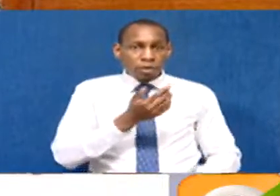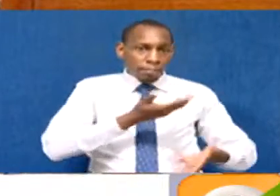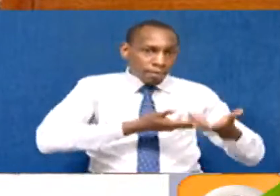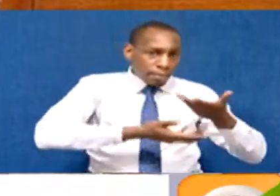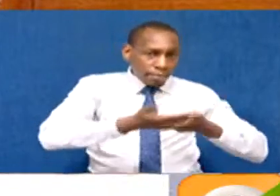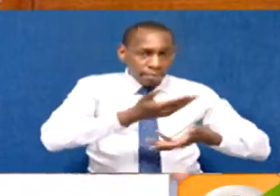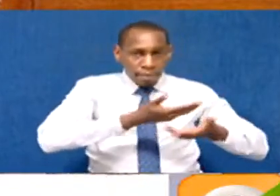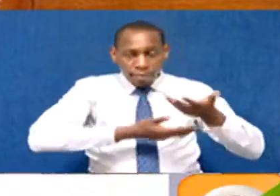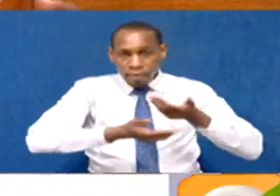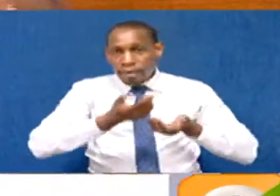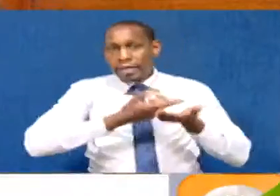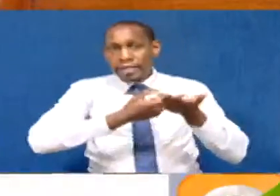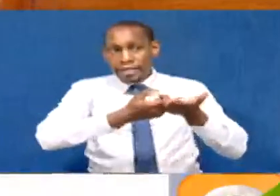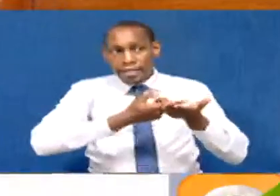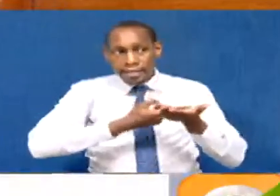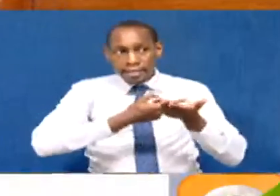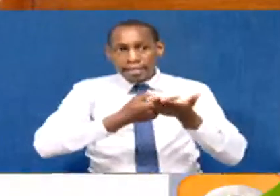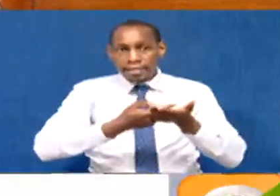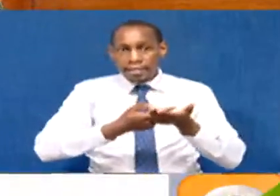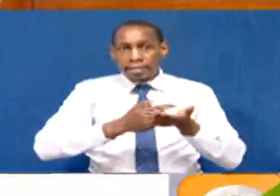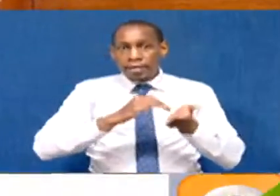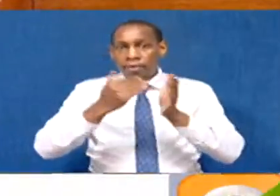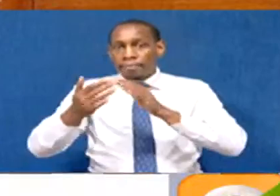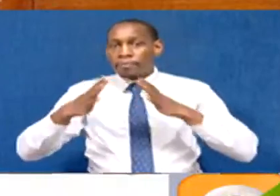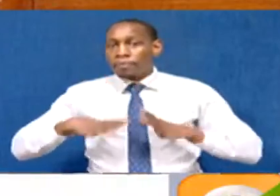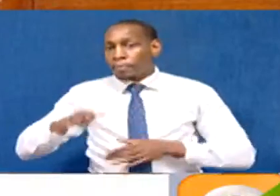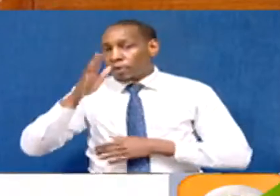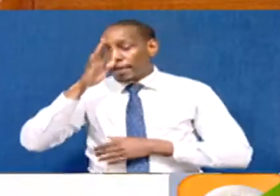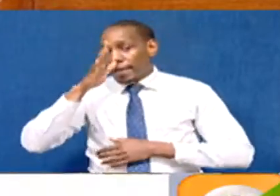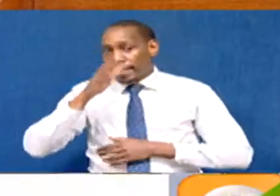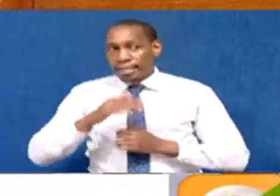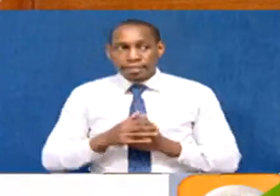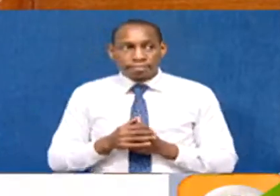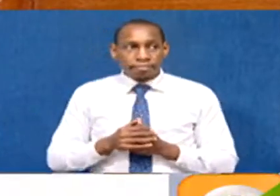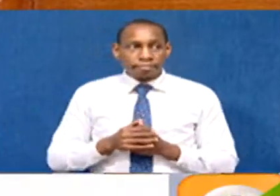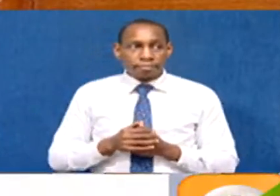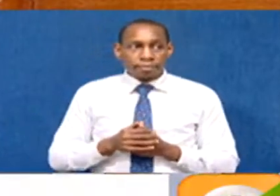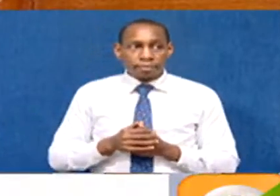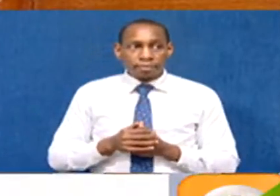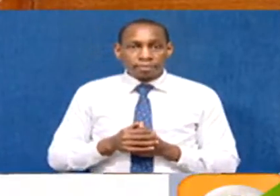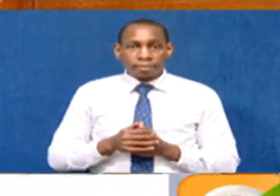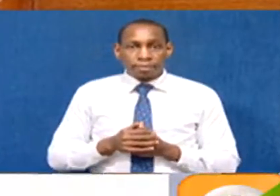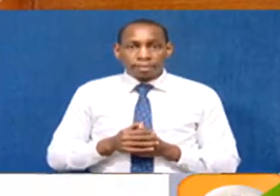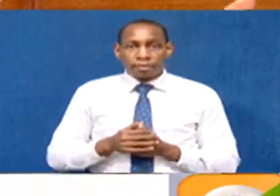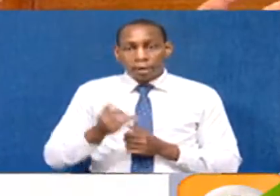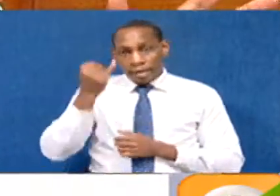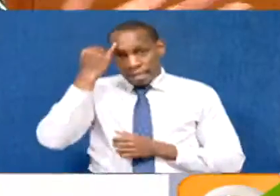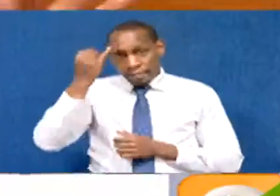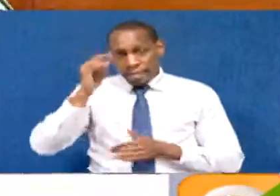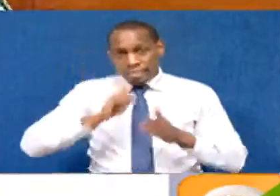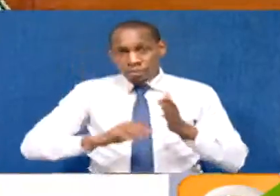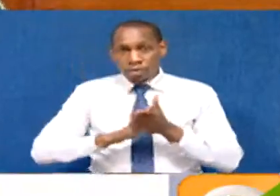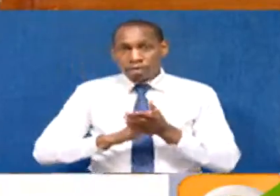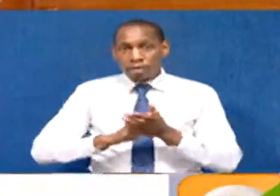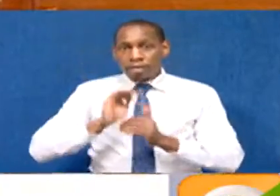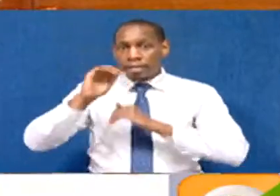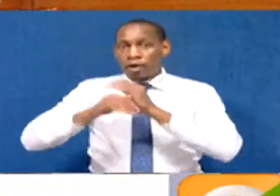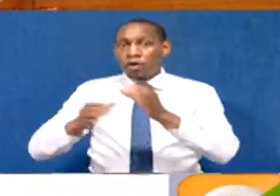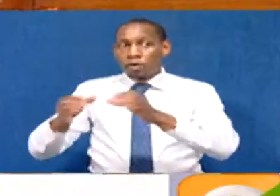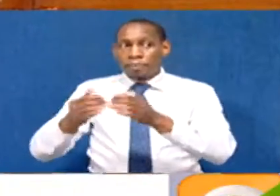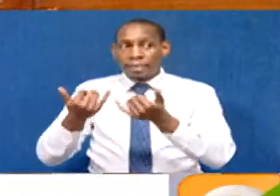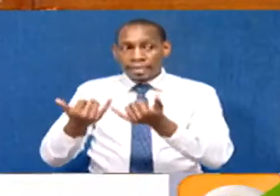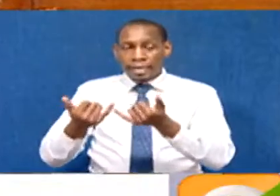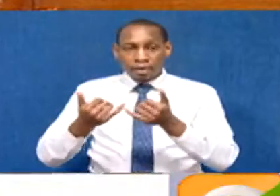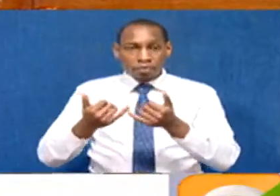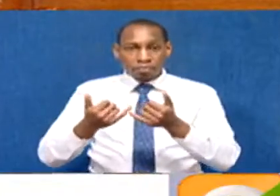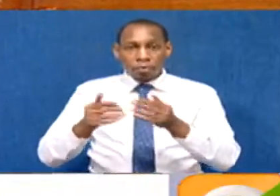and collude and go to Kenyans and lie to them. So, and then they imagine that the whole community will now